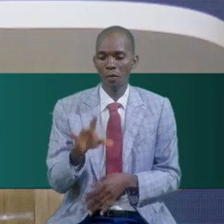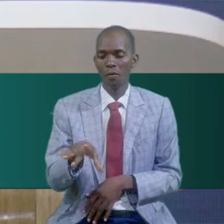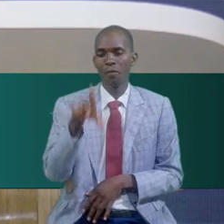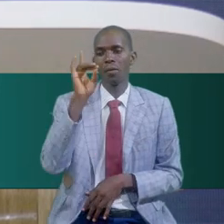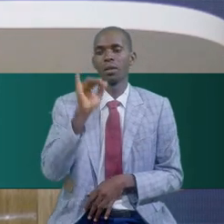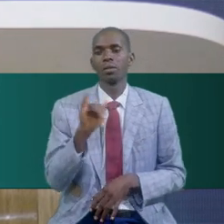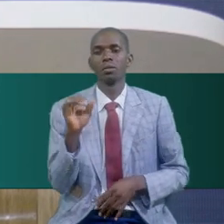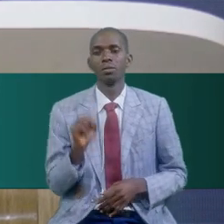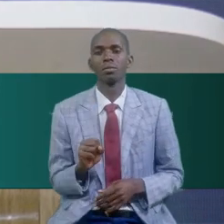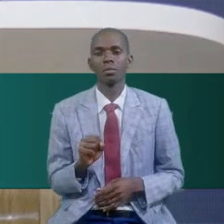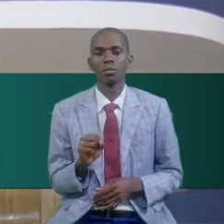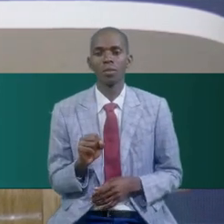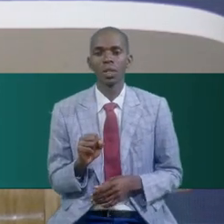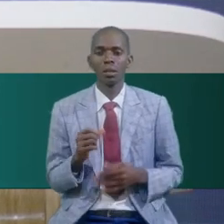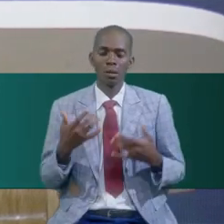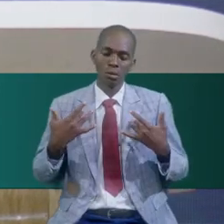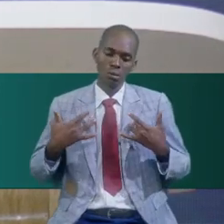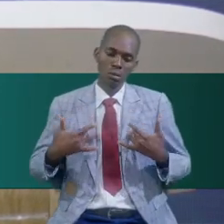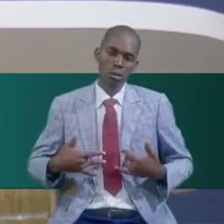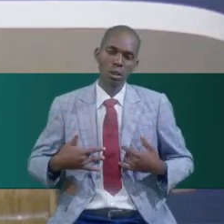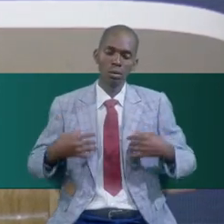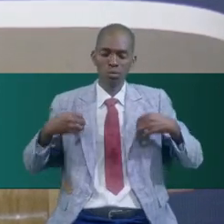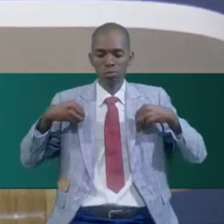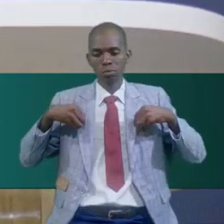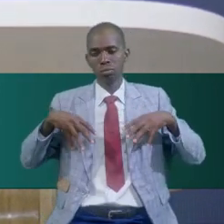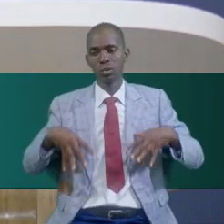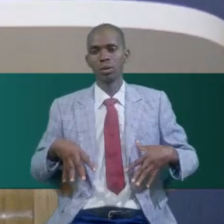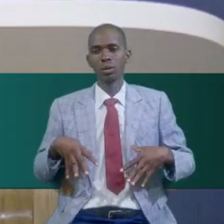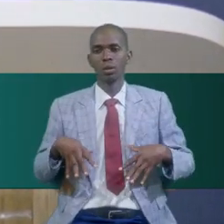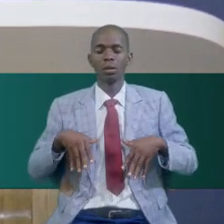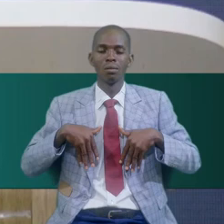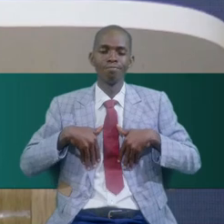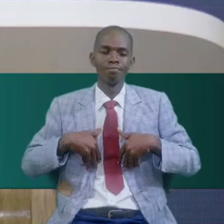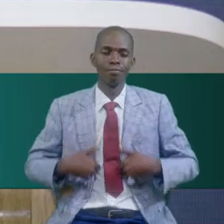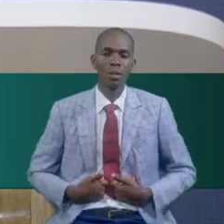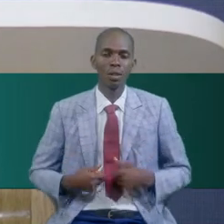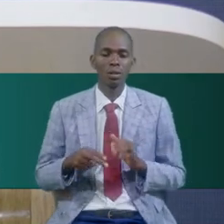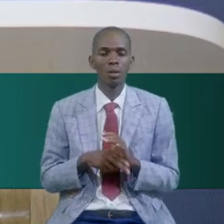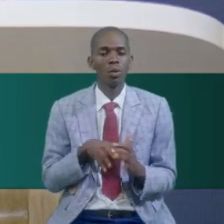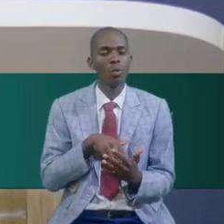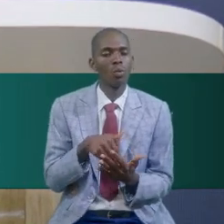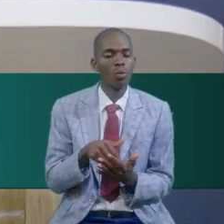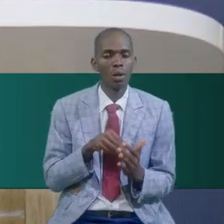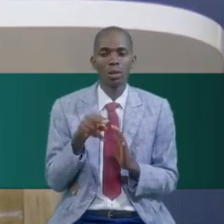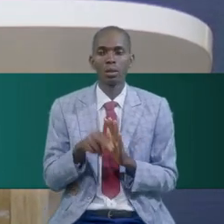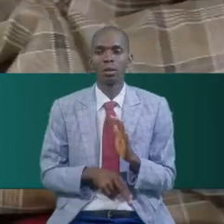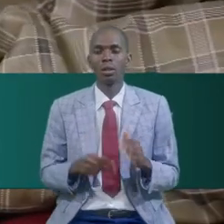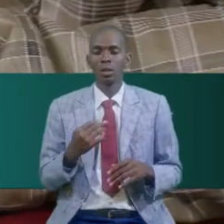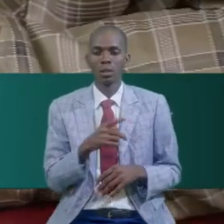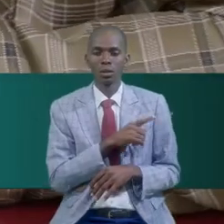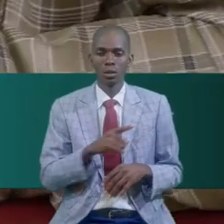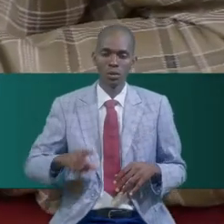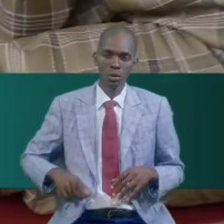Burnout, despair, despondency, tiredness, weariness, and the Lord gives